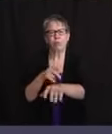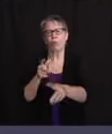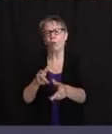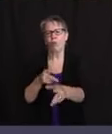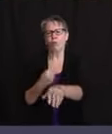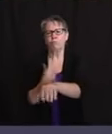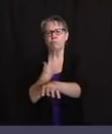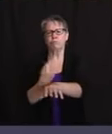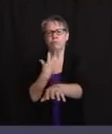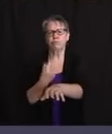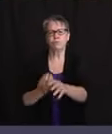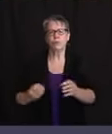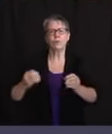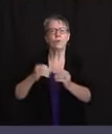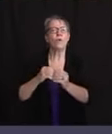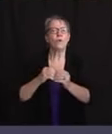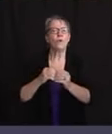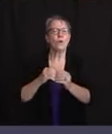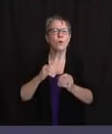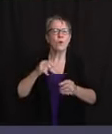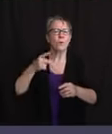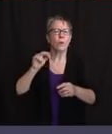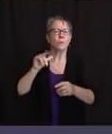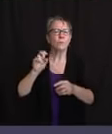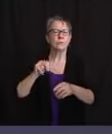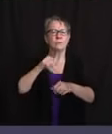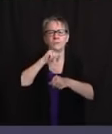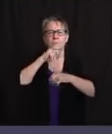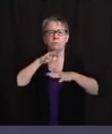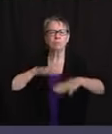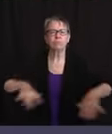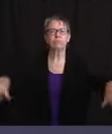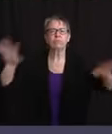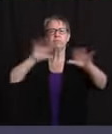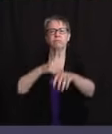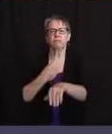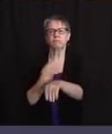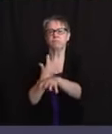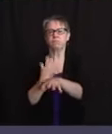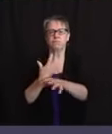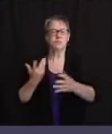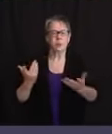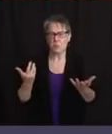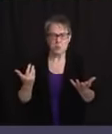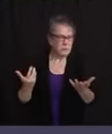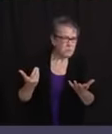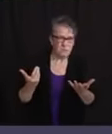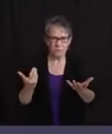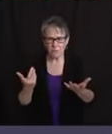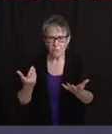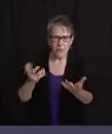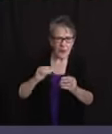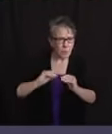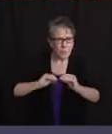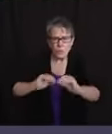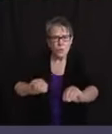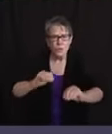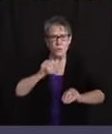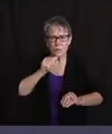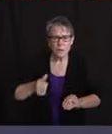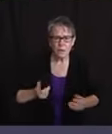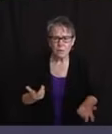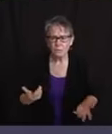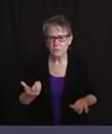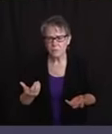of electric vehicle charging infrastructure into their rest areas. So, you know, I think this is right. We had this